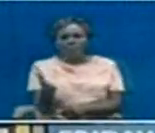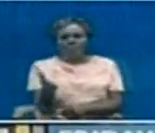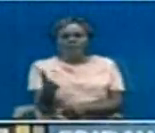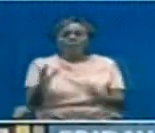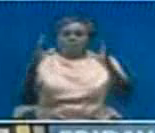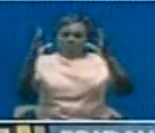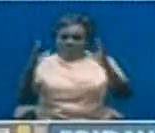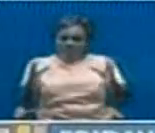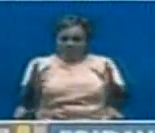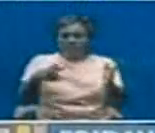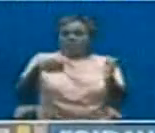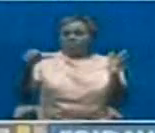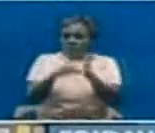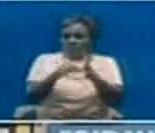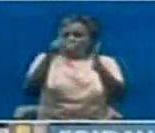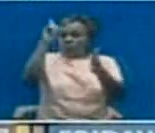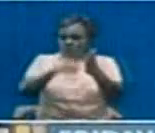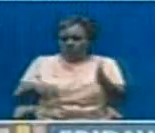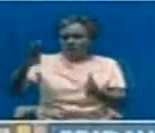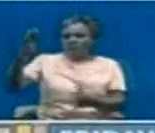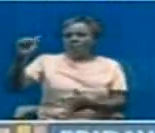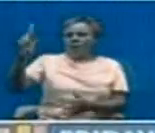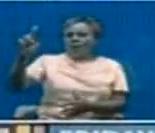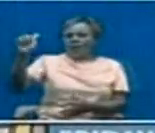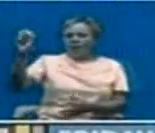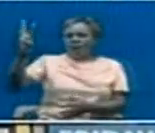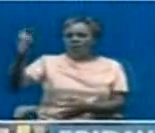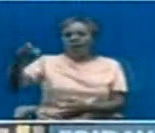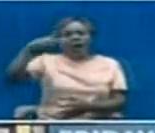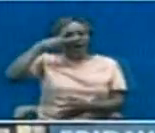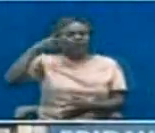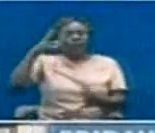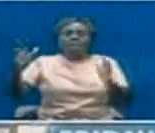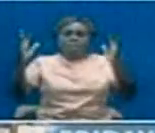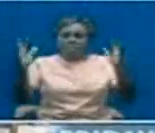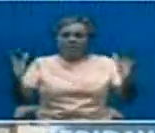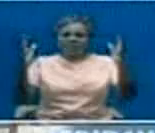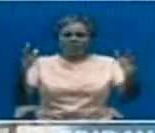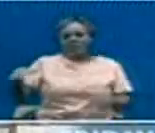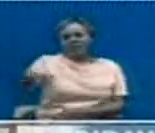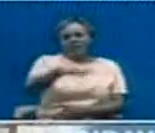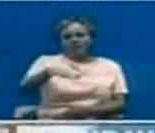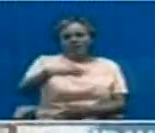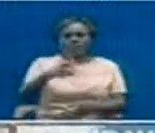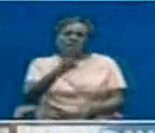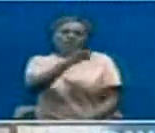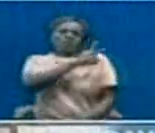The biggest prize now left is Barawe, Al-Shabaab's largest remaining stronghold. Wilkis Tanyabo, KTN.